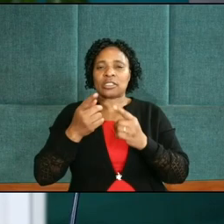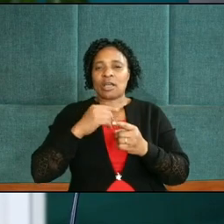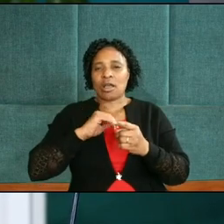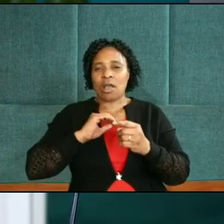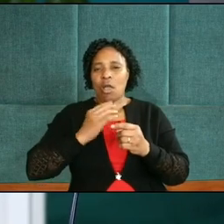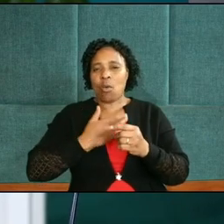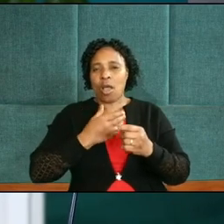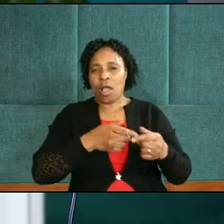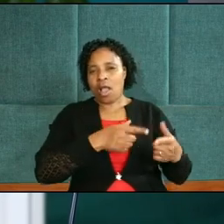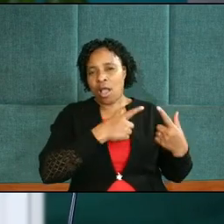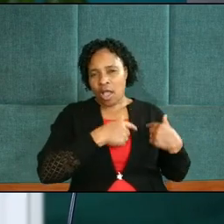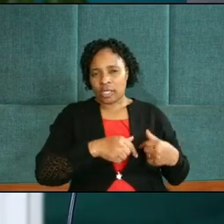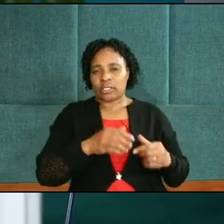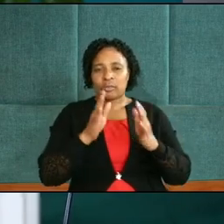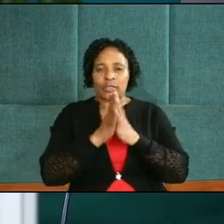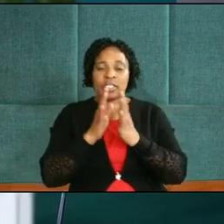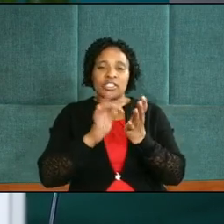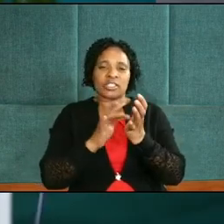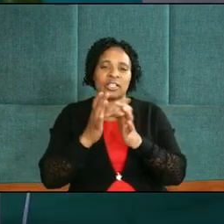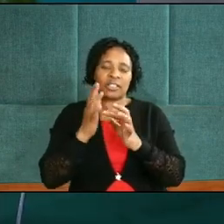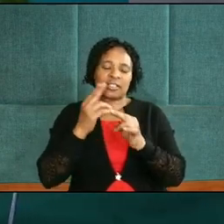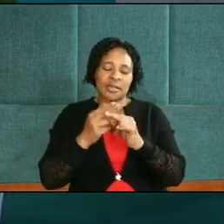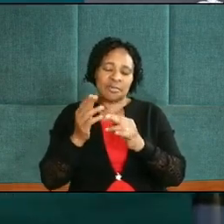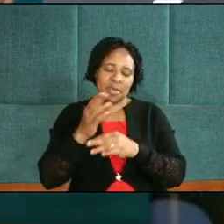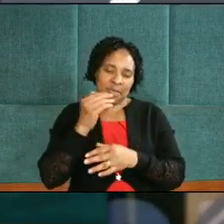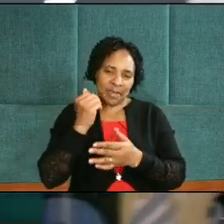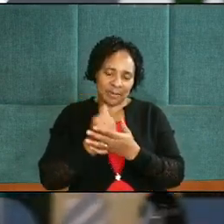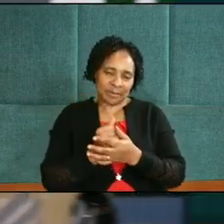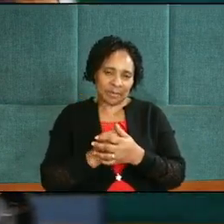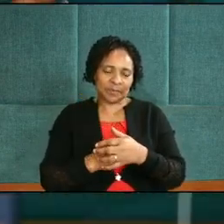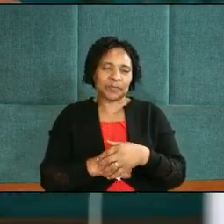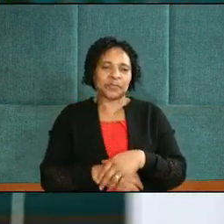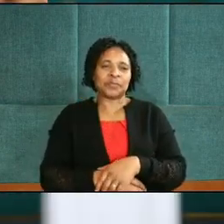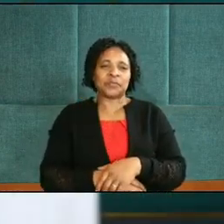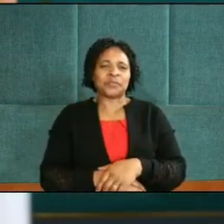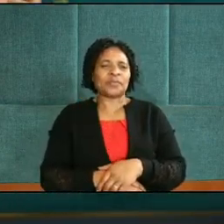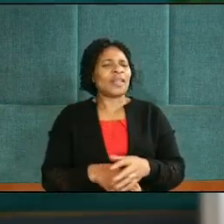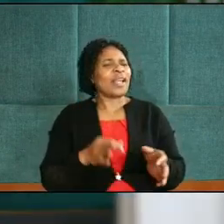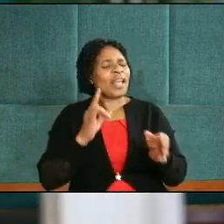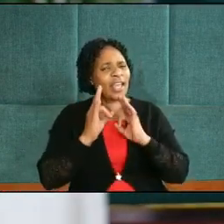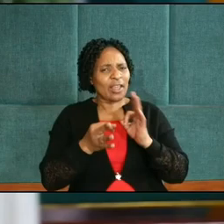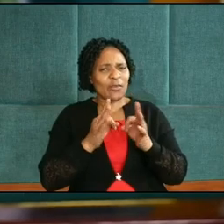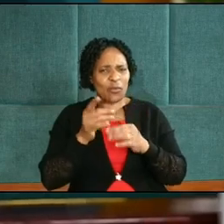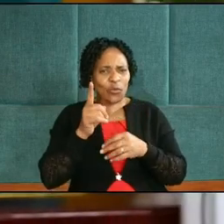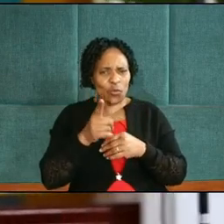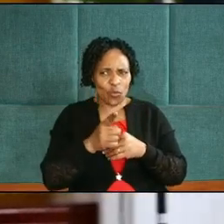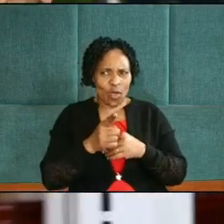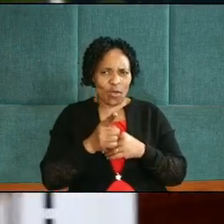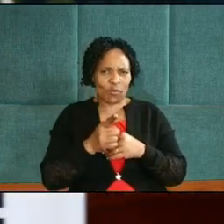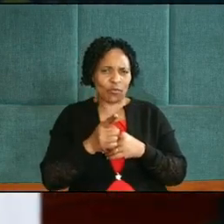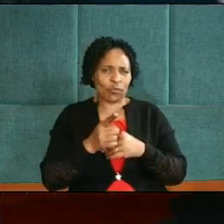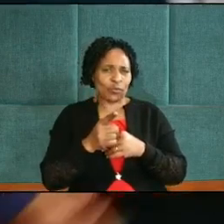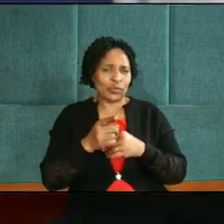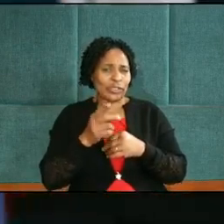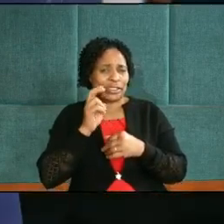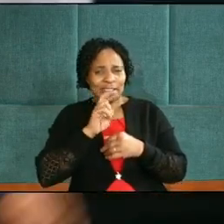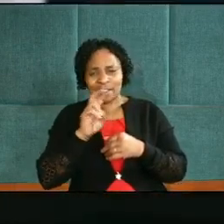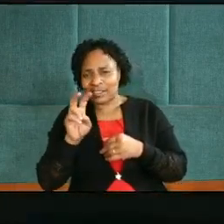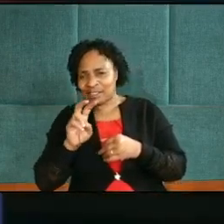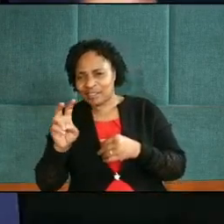we pray, in Jesus' name. Amen. If you have been traveling recently, you will